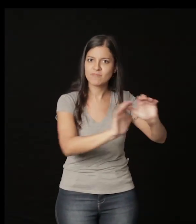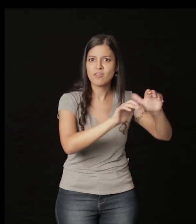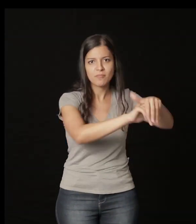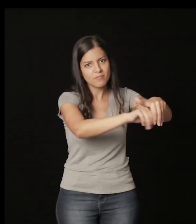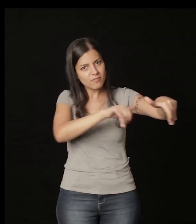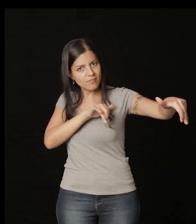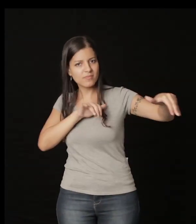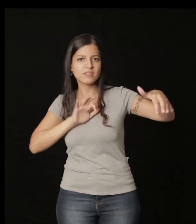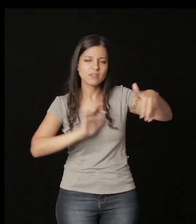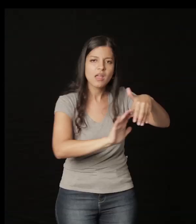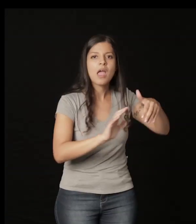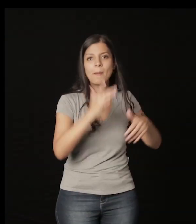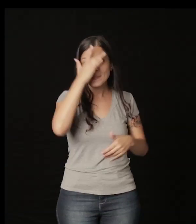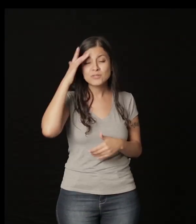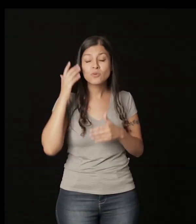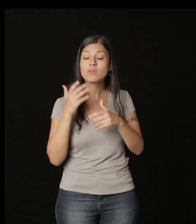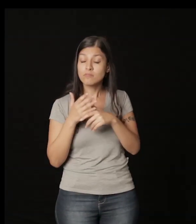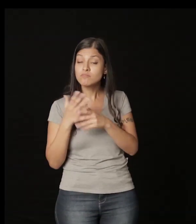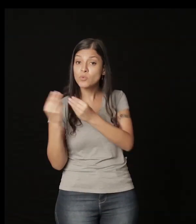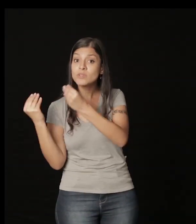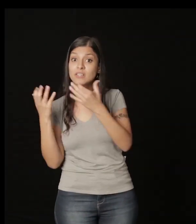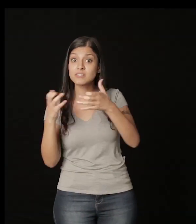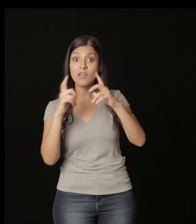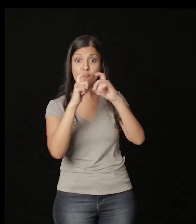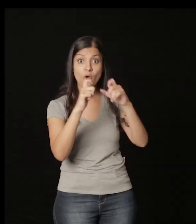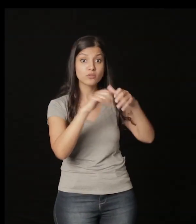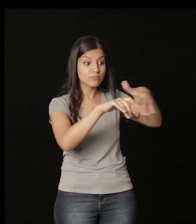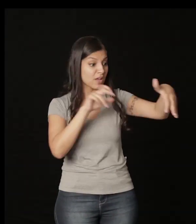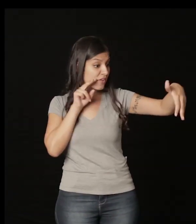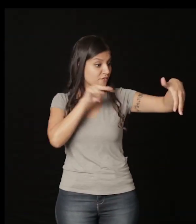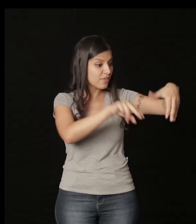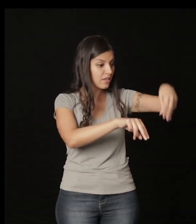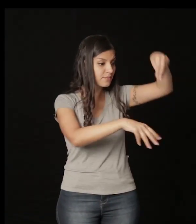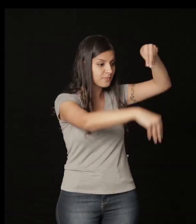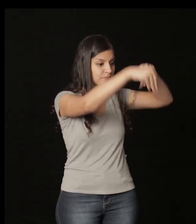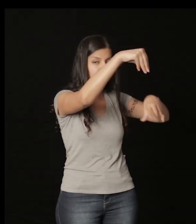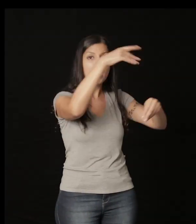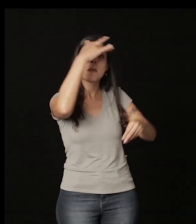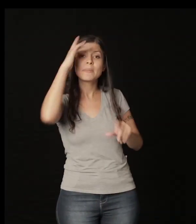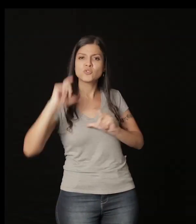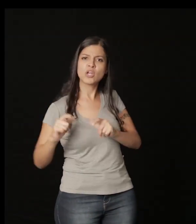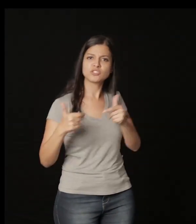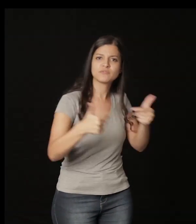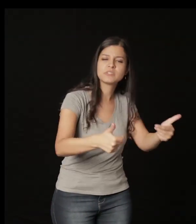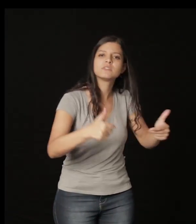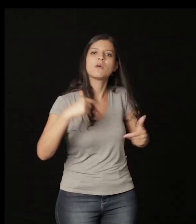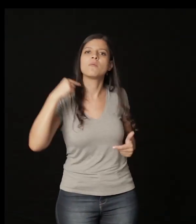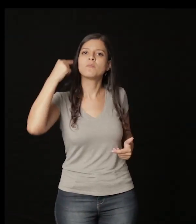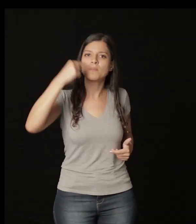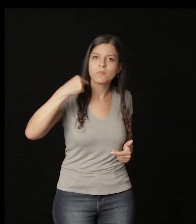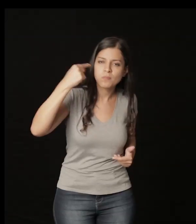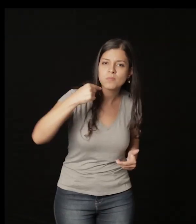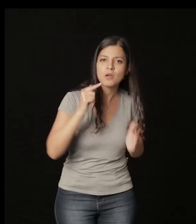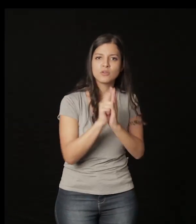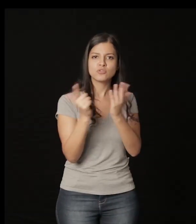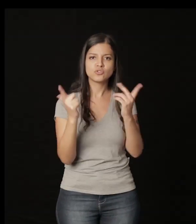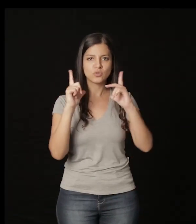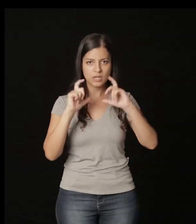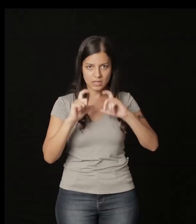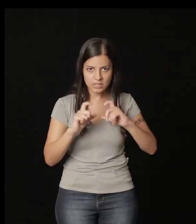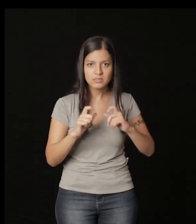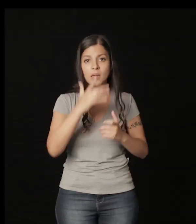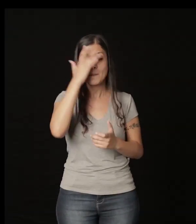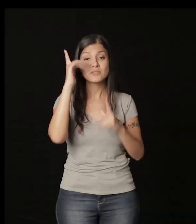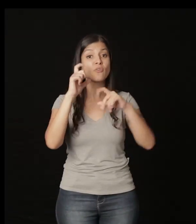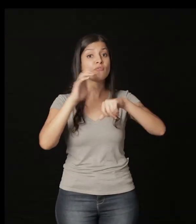of ways. You know, lots of people wanted access to these pictures. You had activists, you had journalists, you had lawyers, you